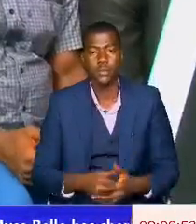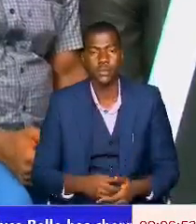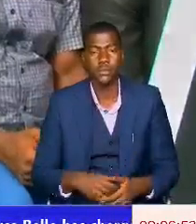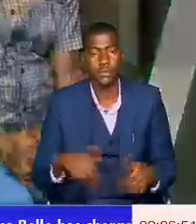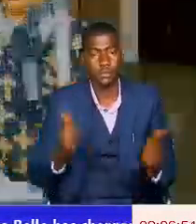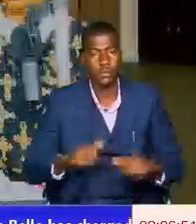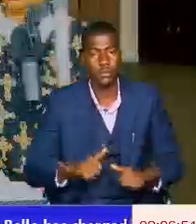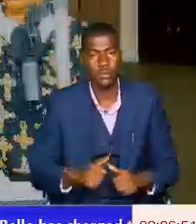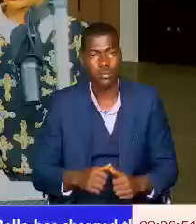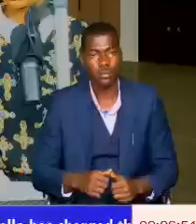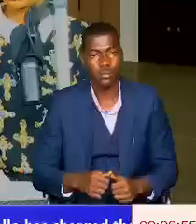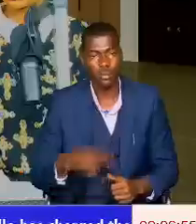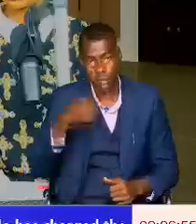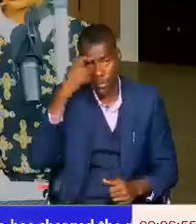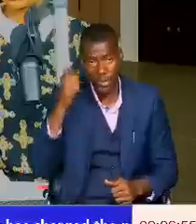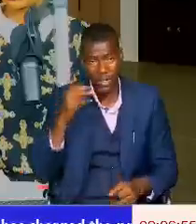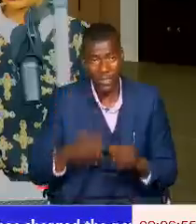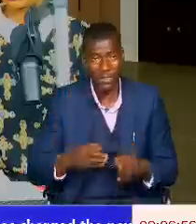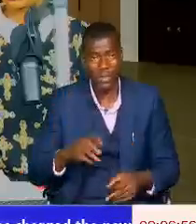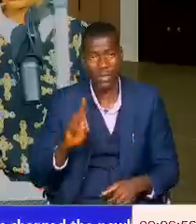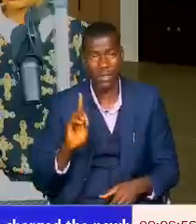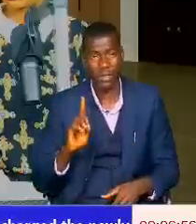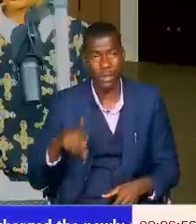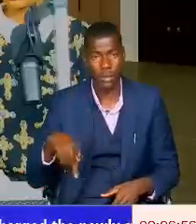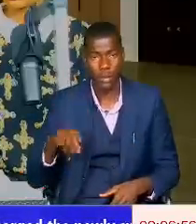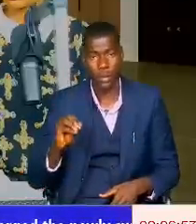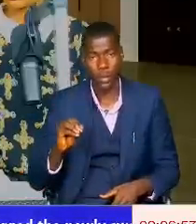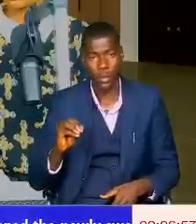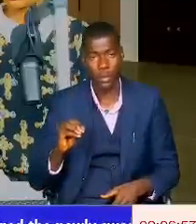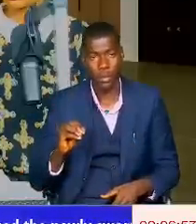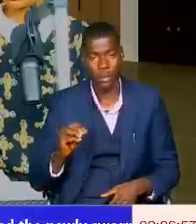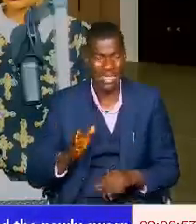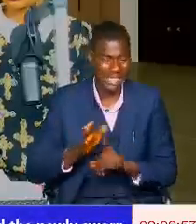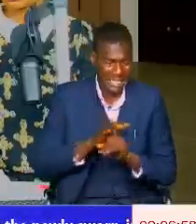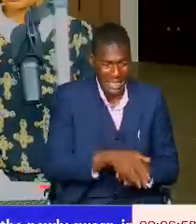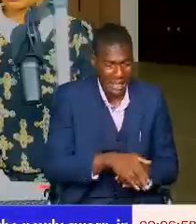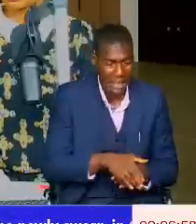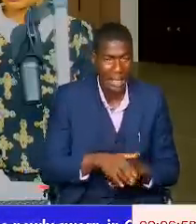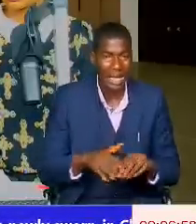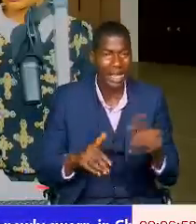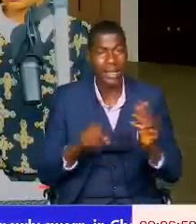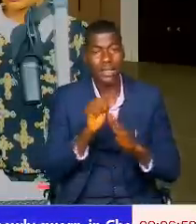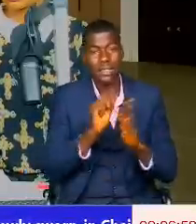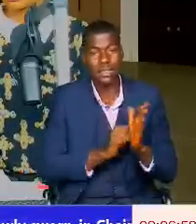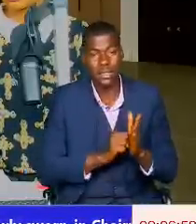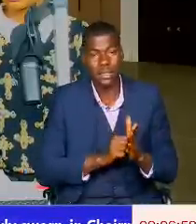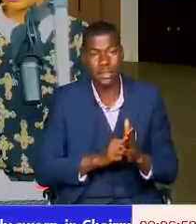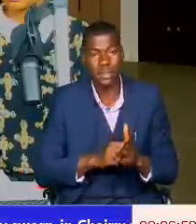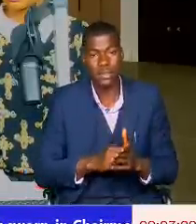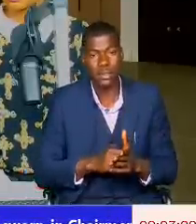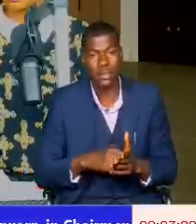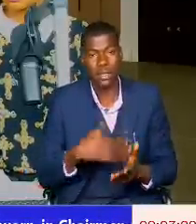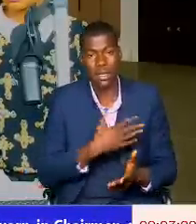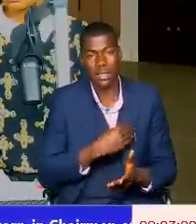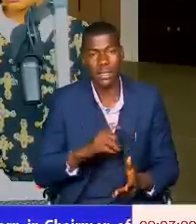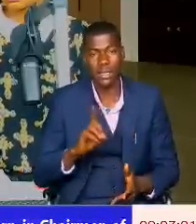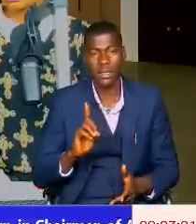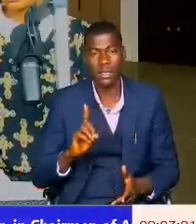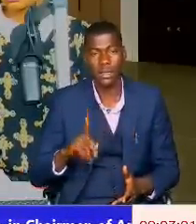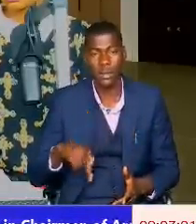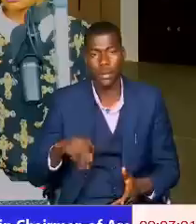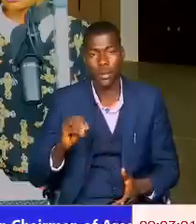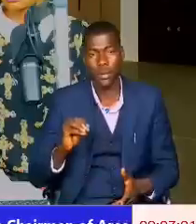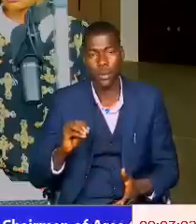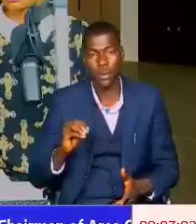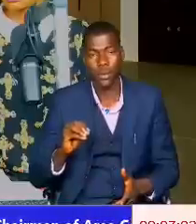if DPO go do him bad for another state, he come Abuja. That DPO course mate, after many